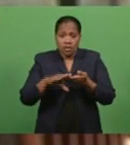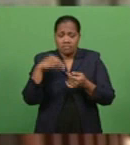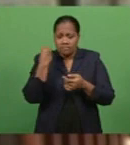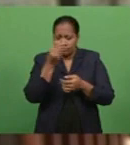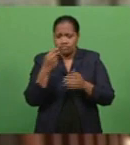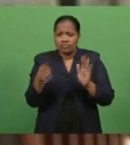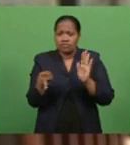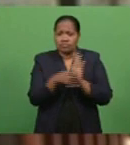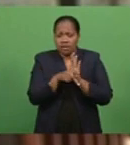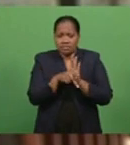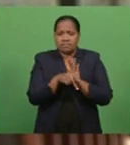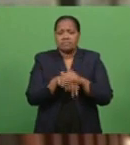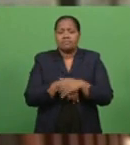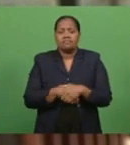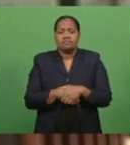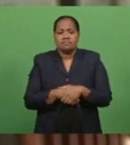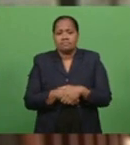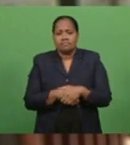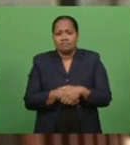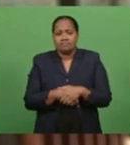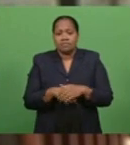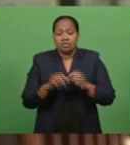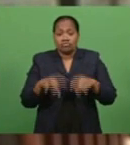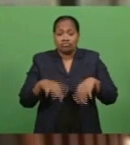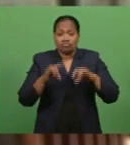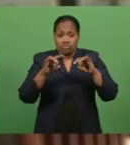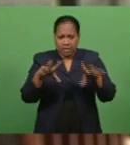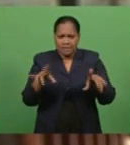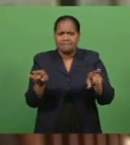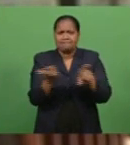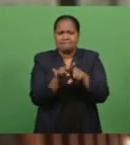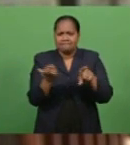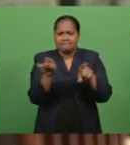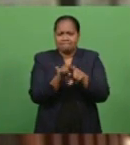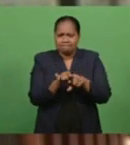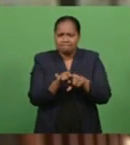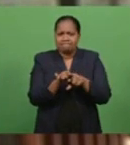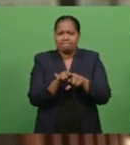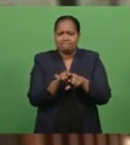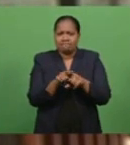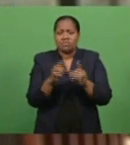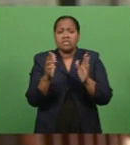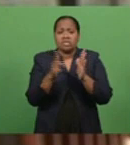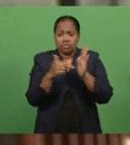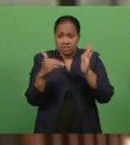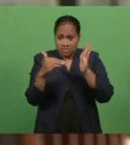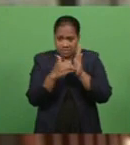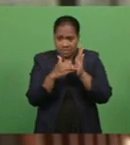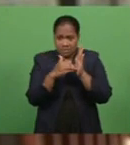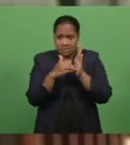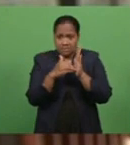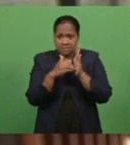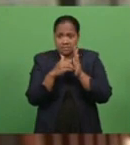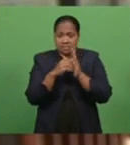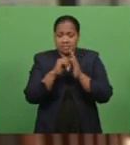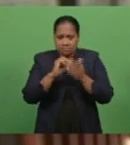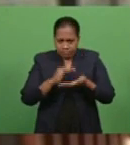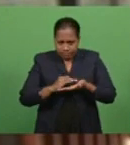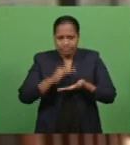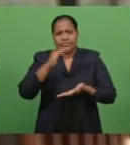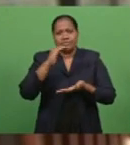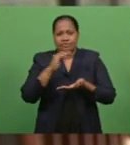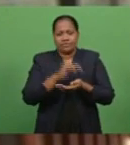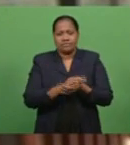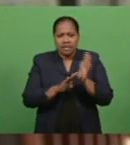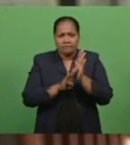the oil-linked currencies. The Aussie dollar held on to previous day's gains, while the Kiwi dollar was poised to extend gains as